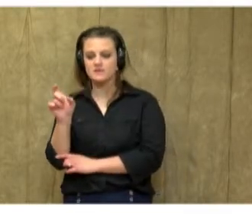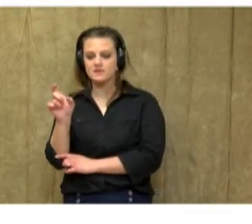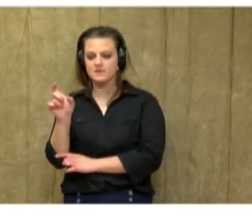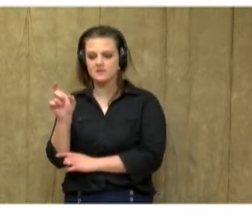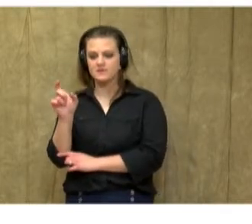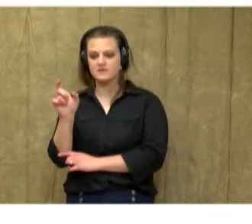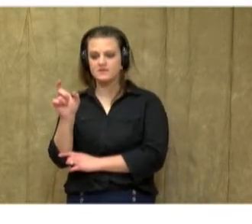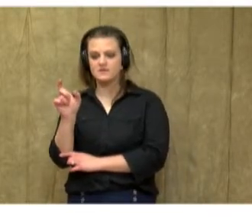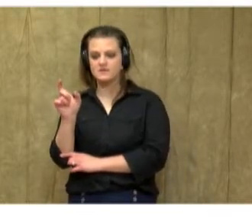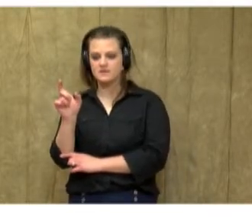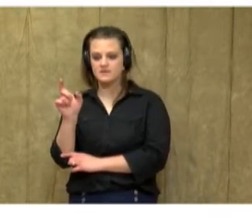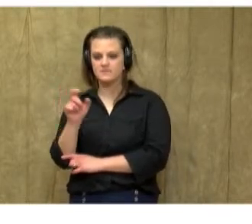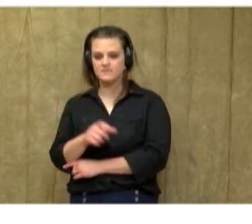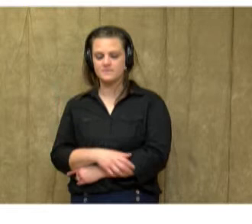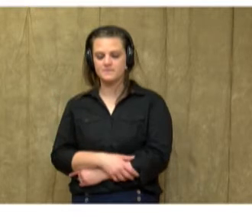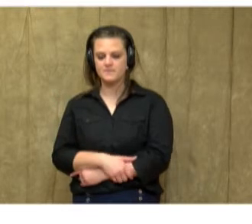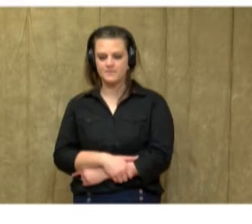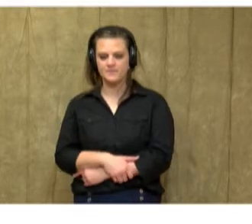are?